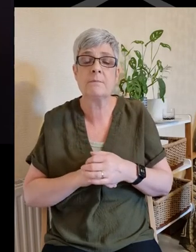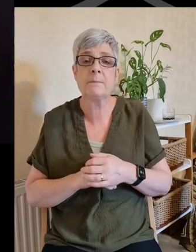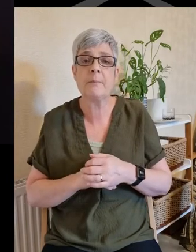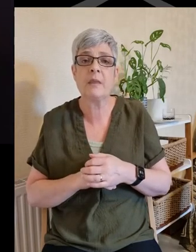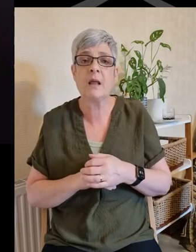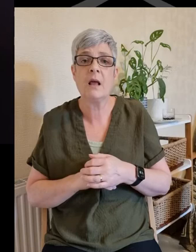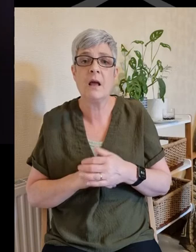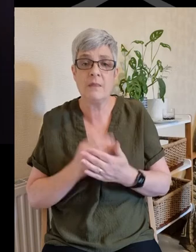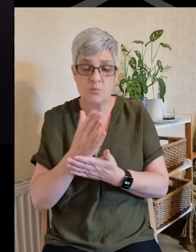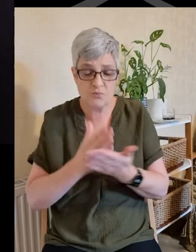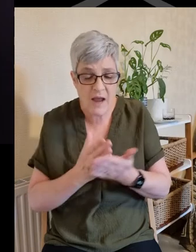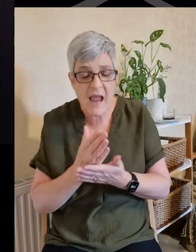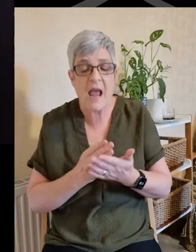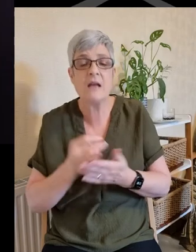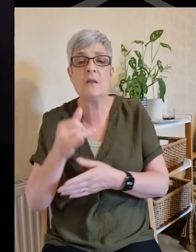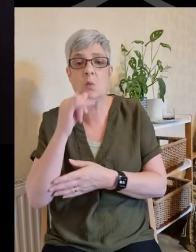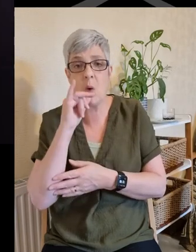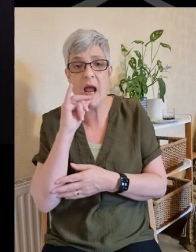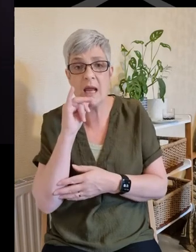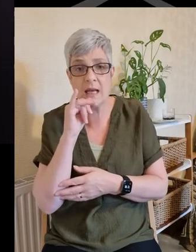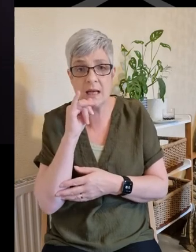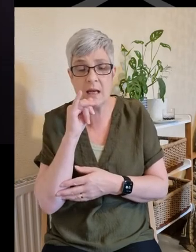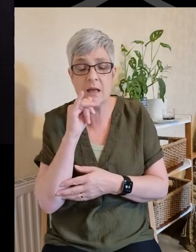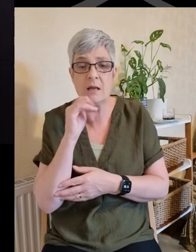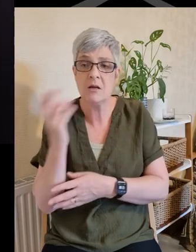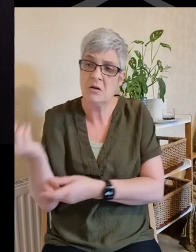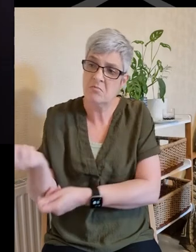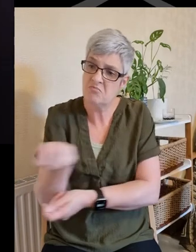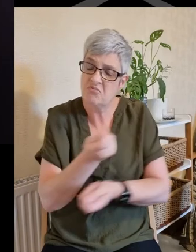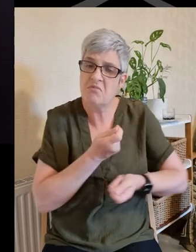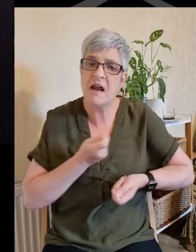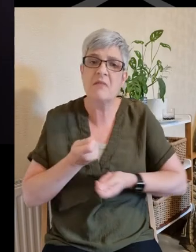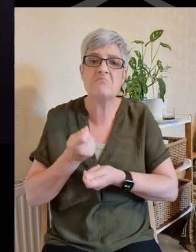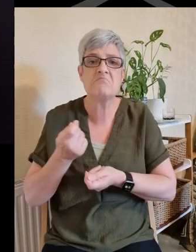May the bread and the wine bring to us the very